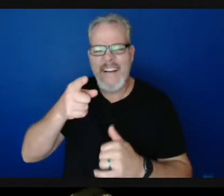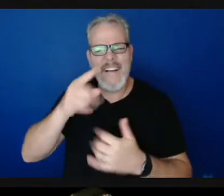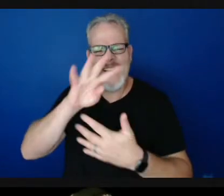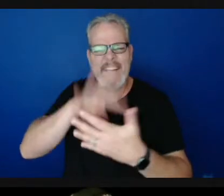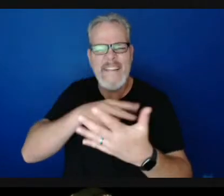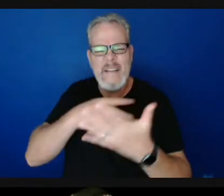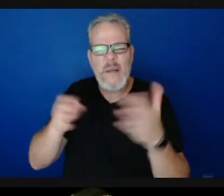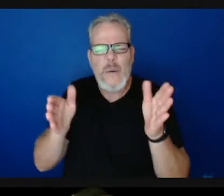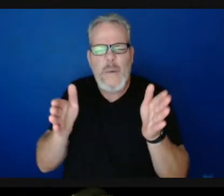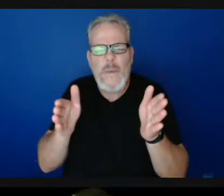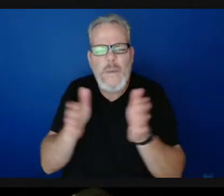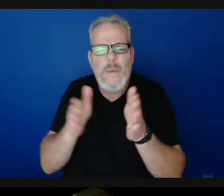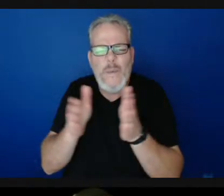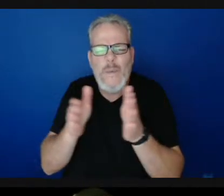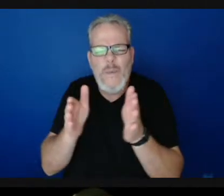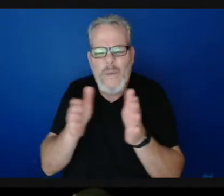be